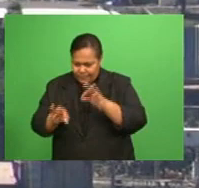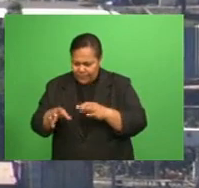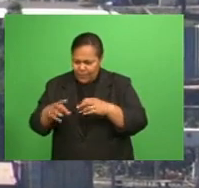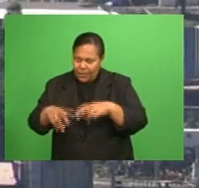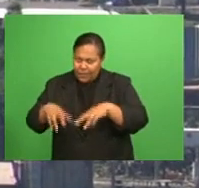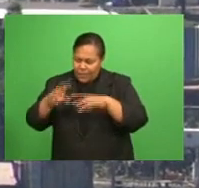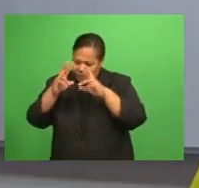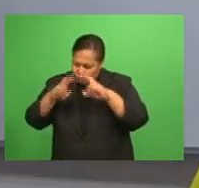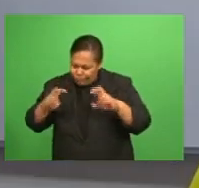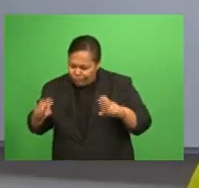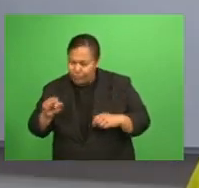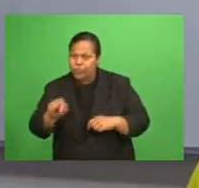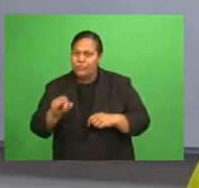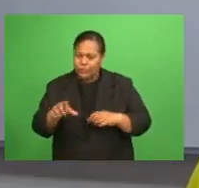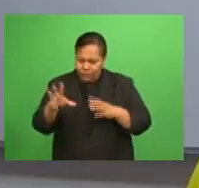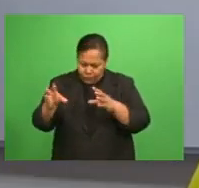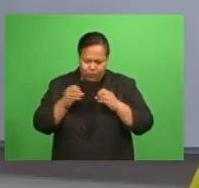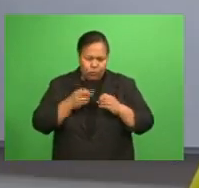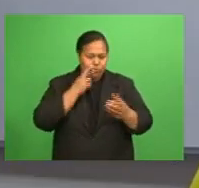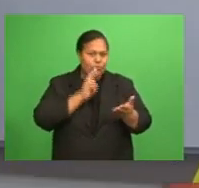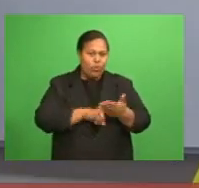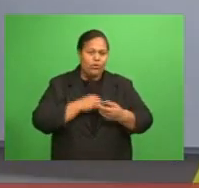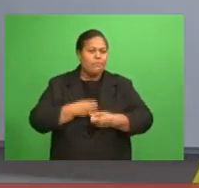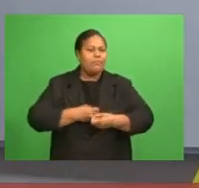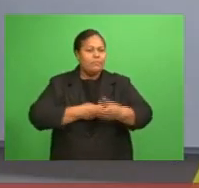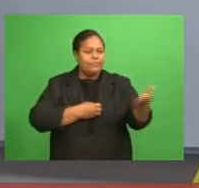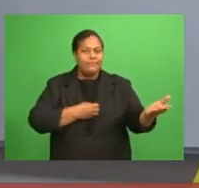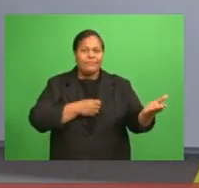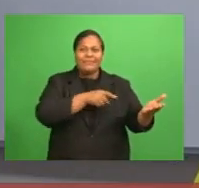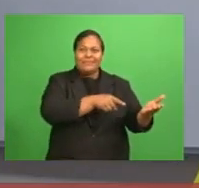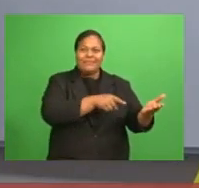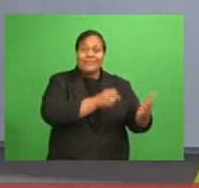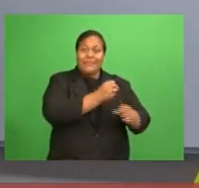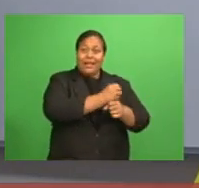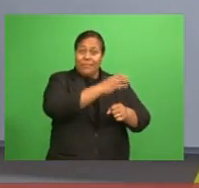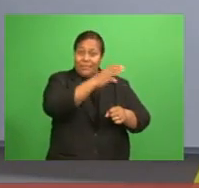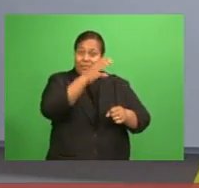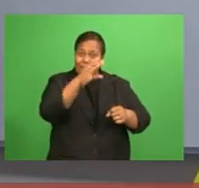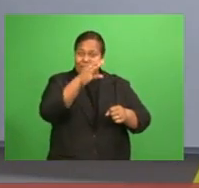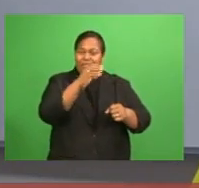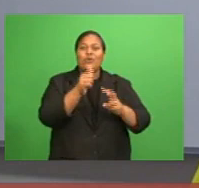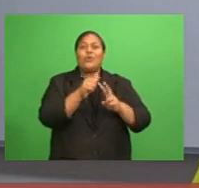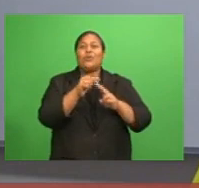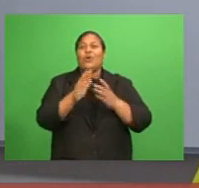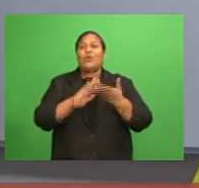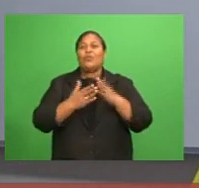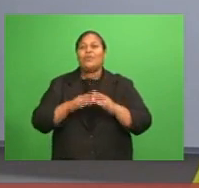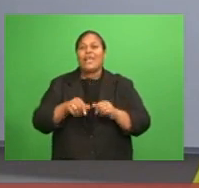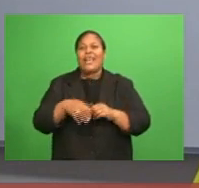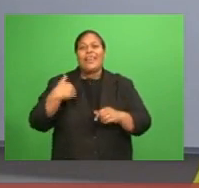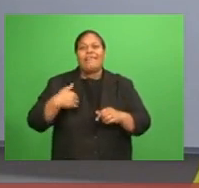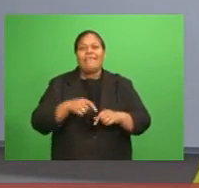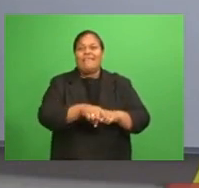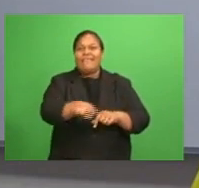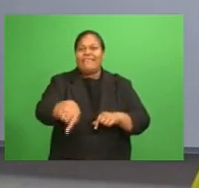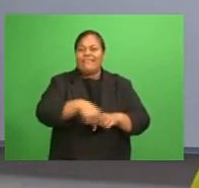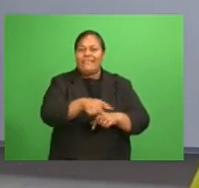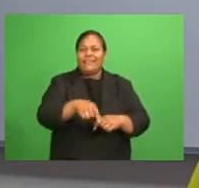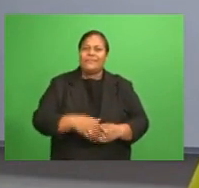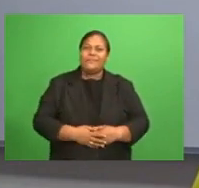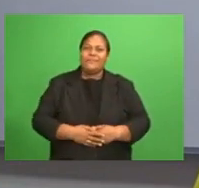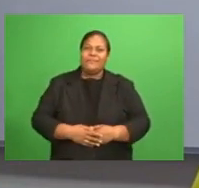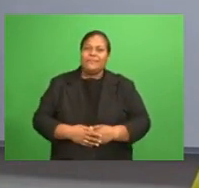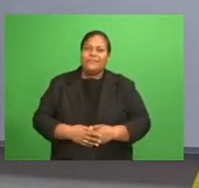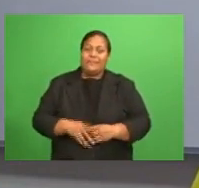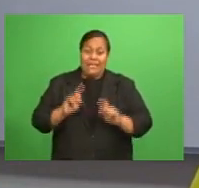reports are made known to the company and also to the communities. The communities when the team